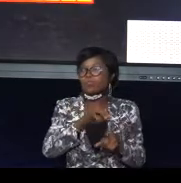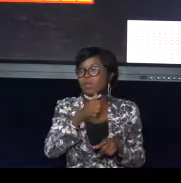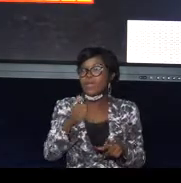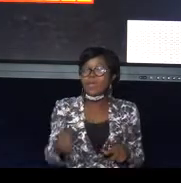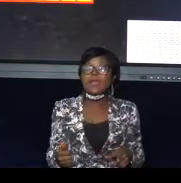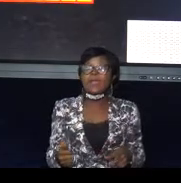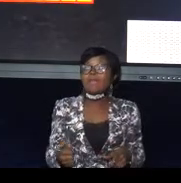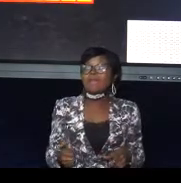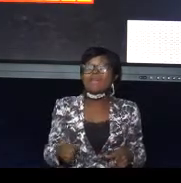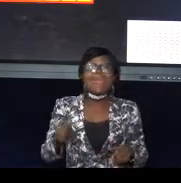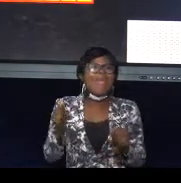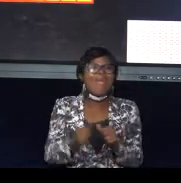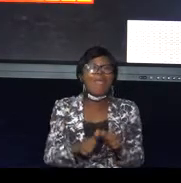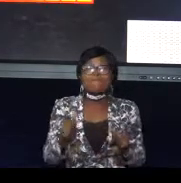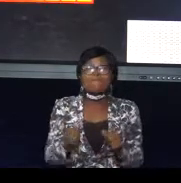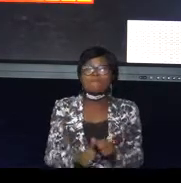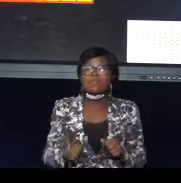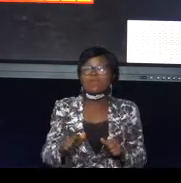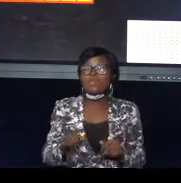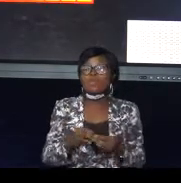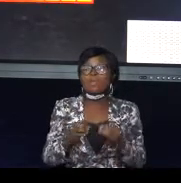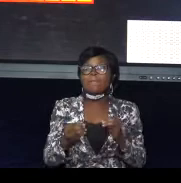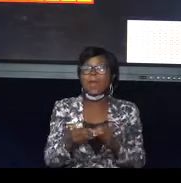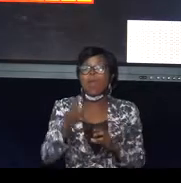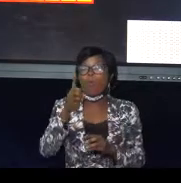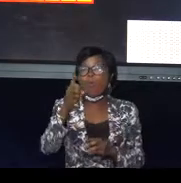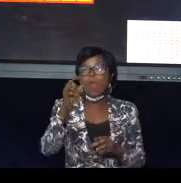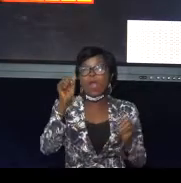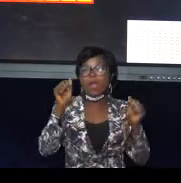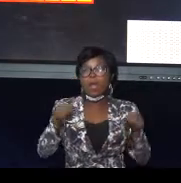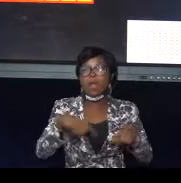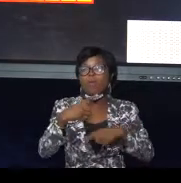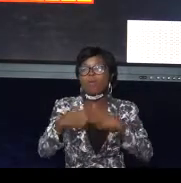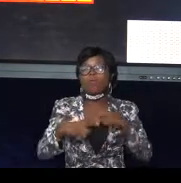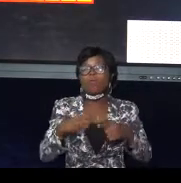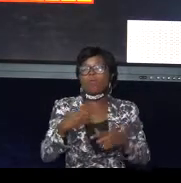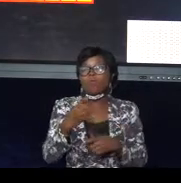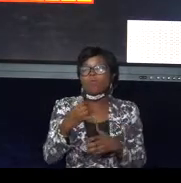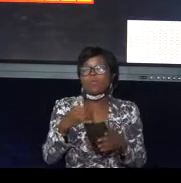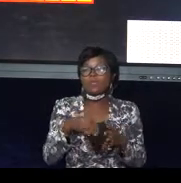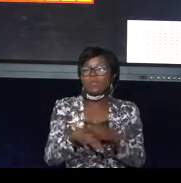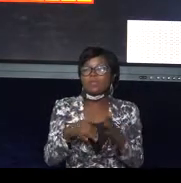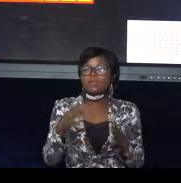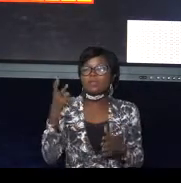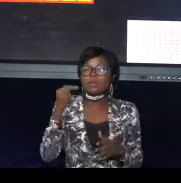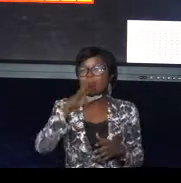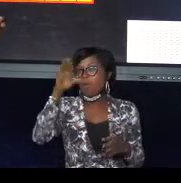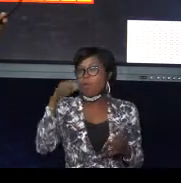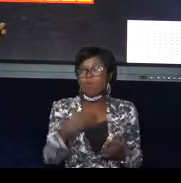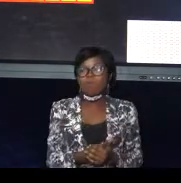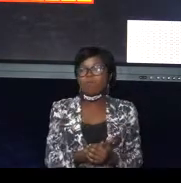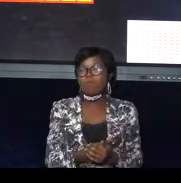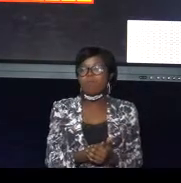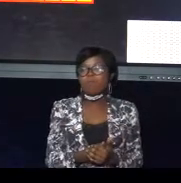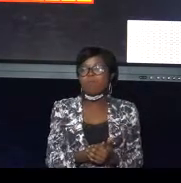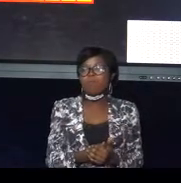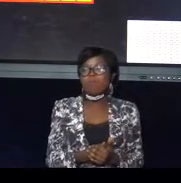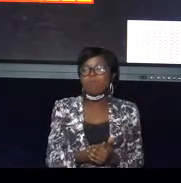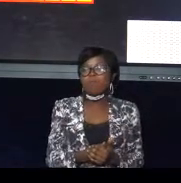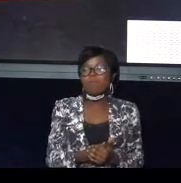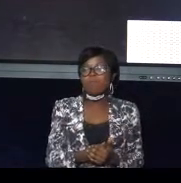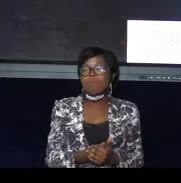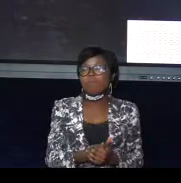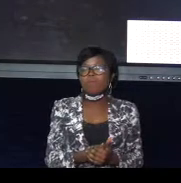of every number. 1 can go in every number. That's why you see that I can arrange a number with 1 squares horizontally. So I'll take that